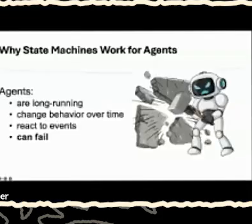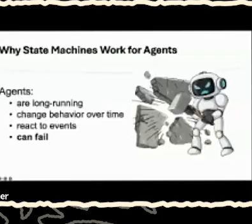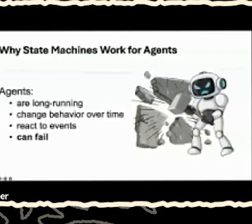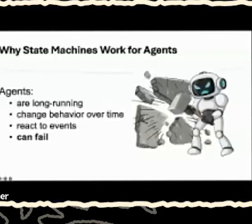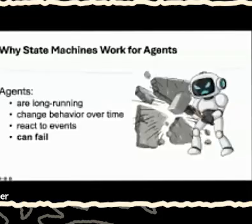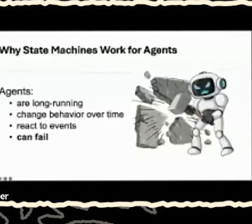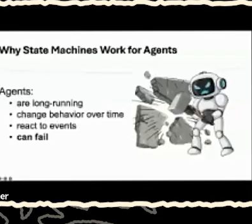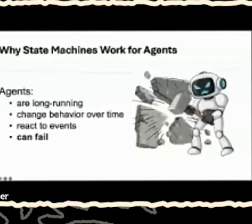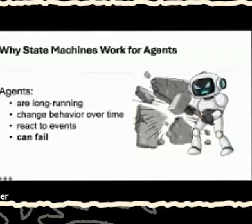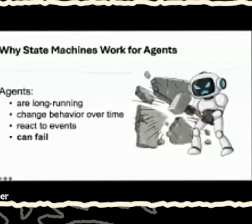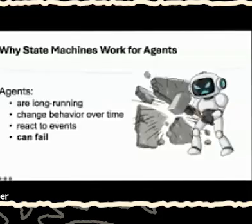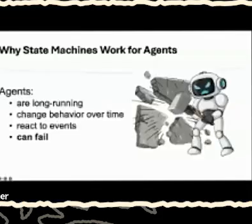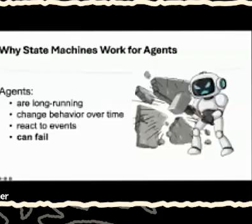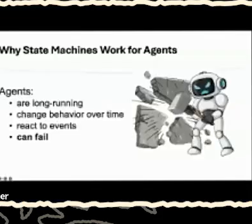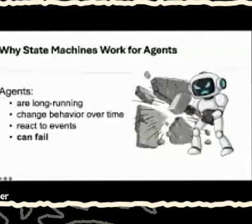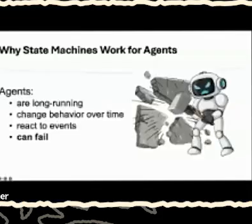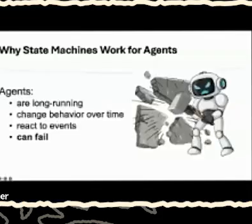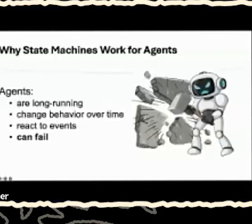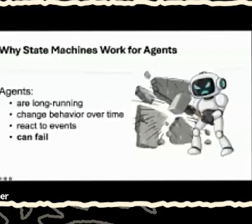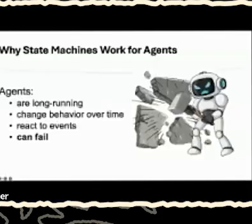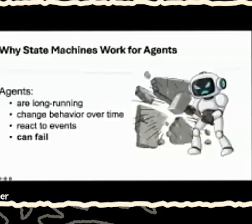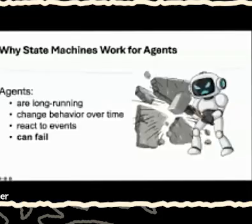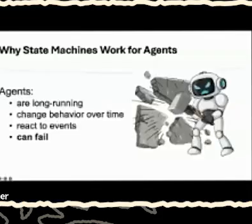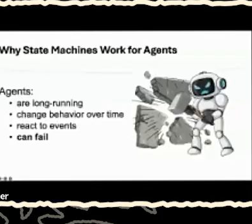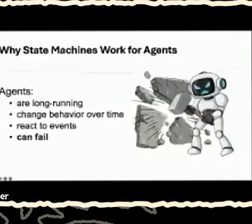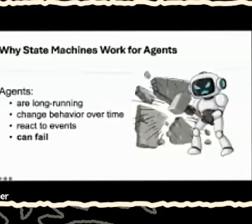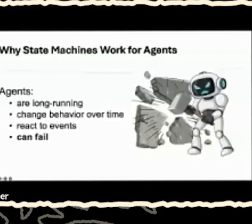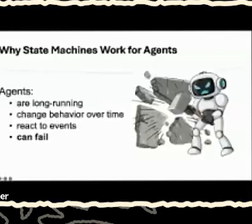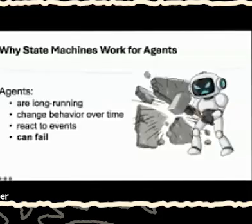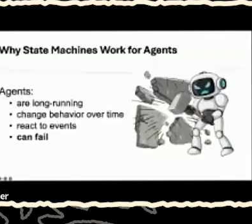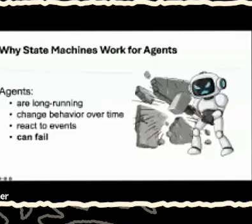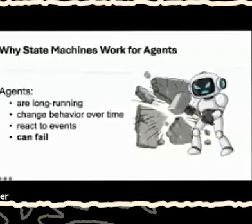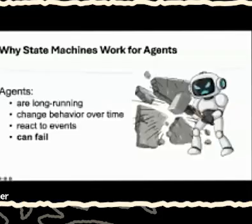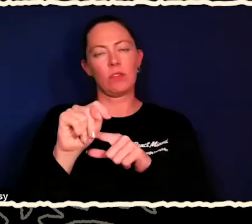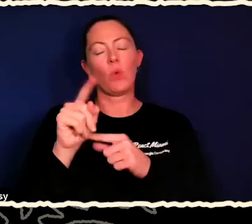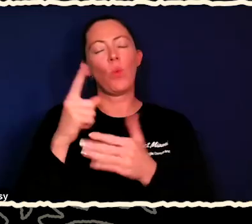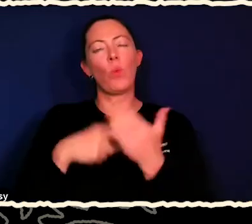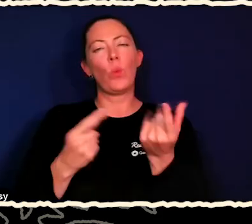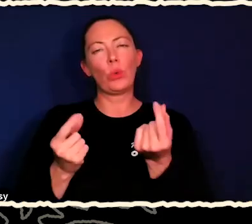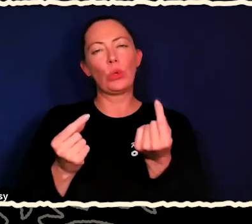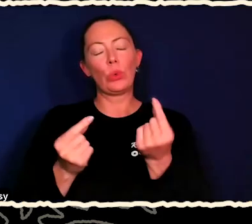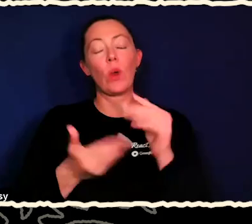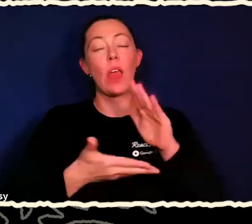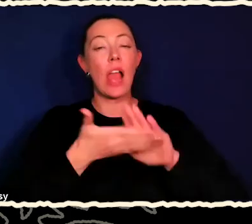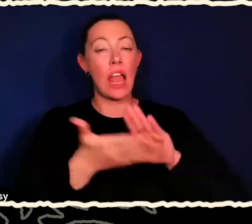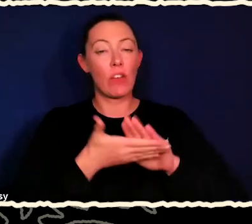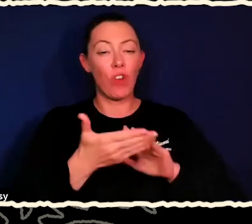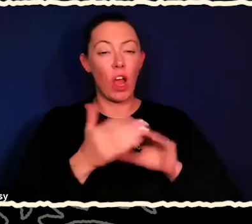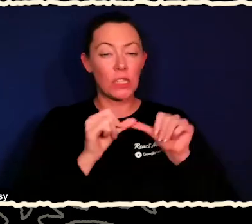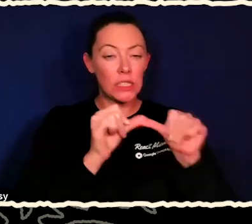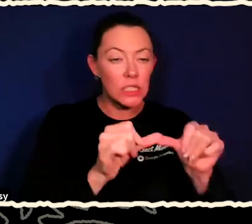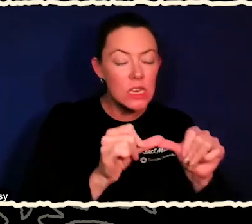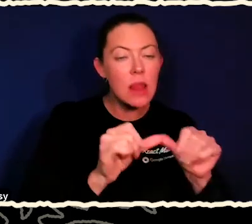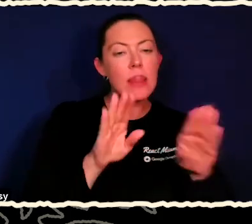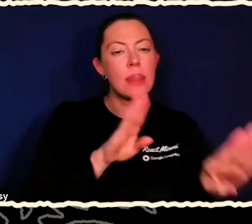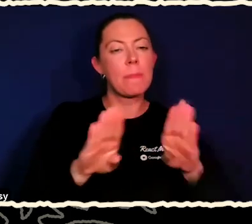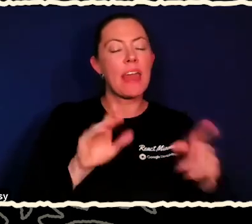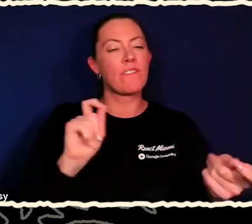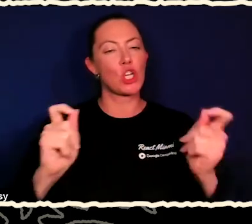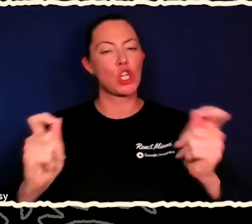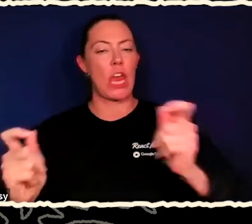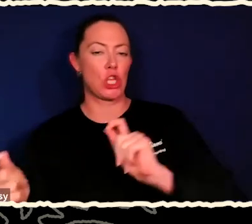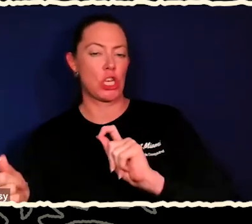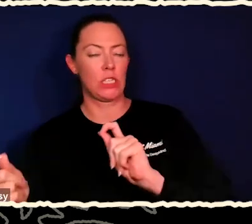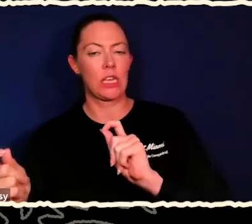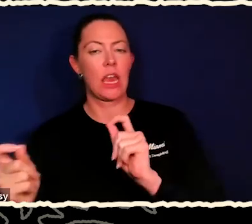Think about what an agent actually is. It runs for a while, its behavior changes over time, it reacts